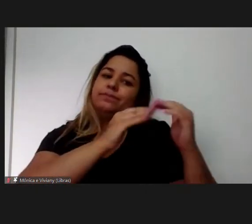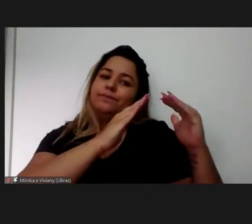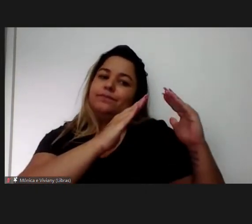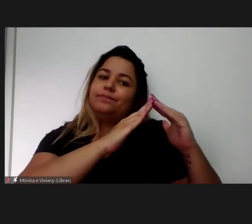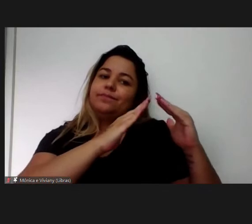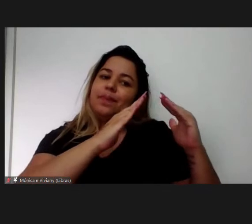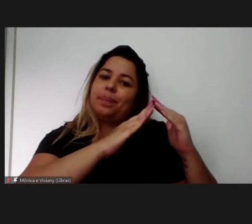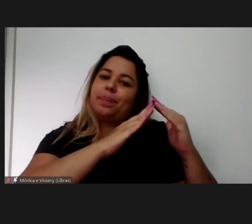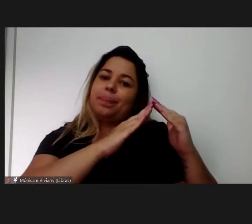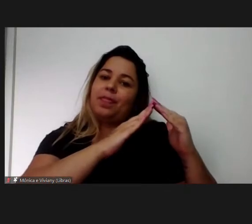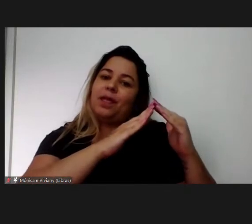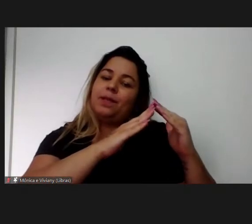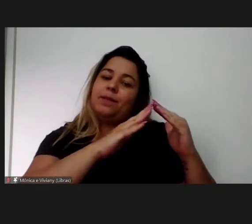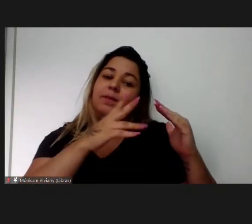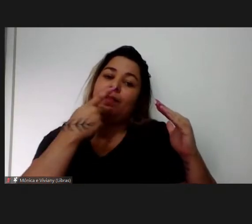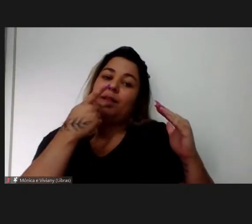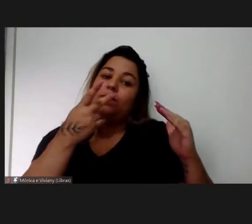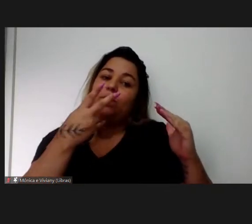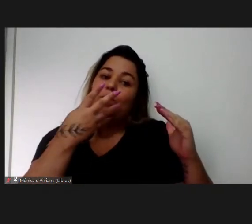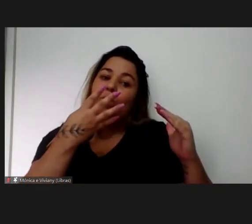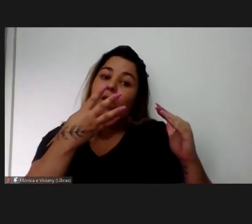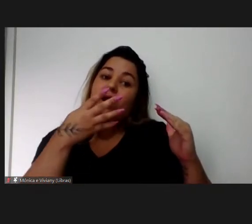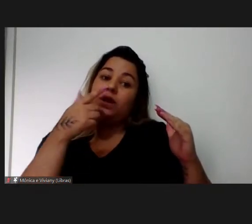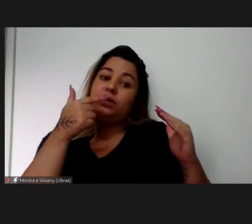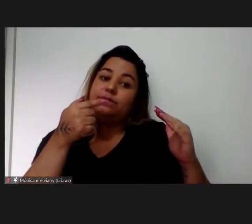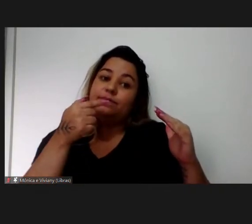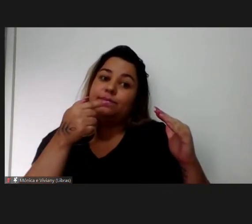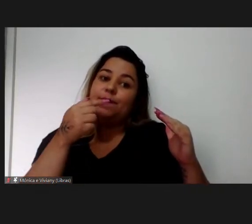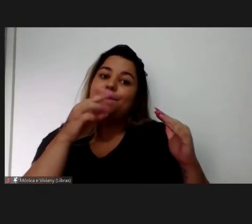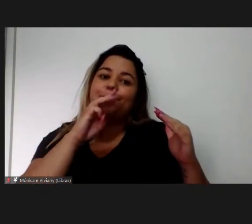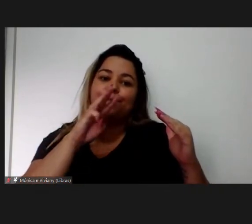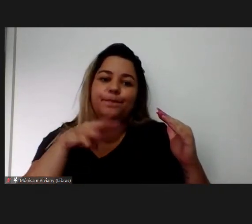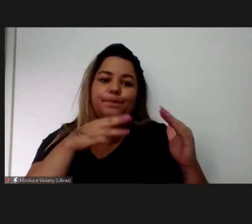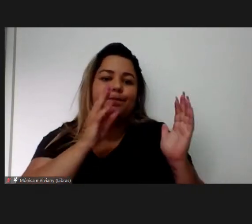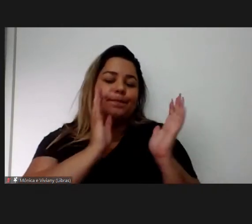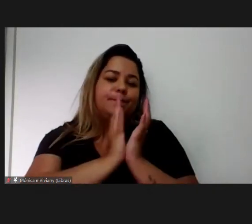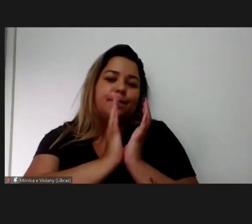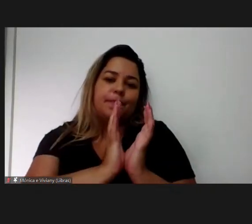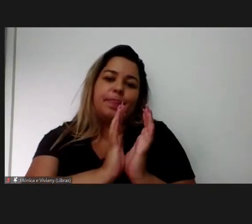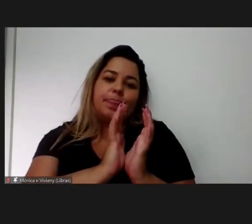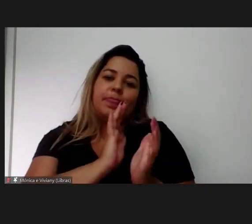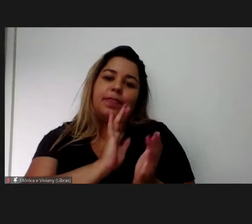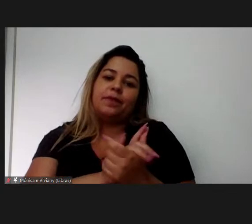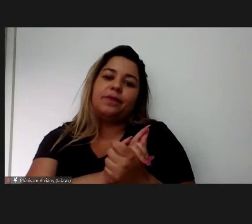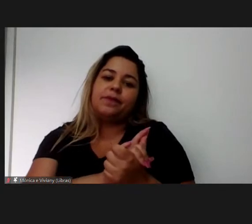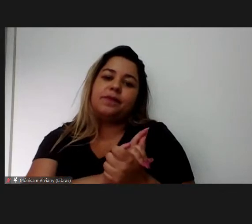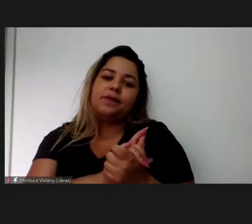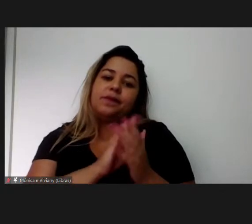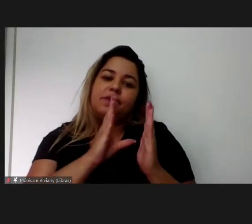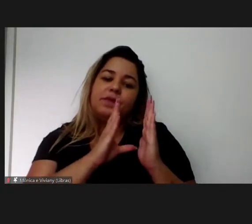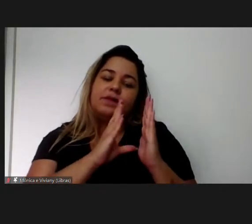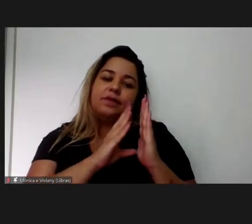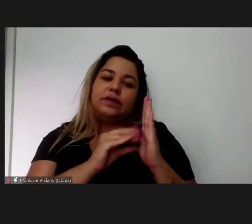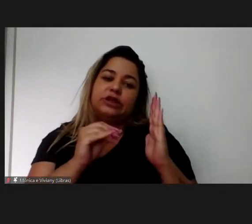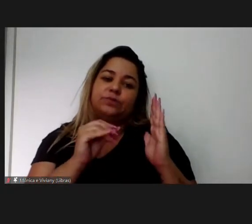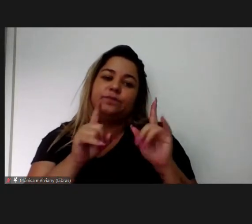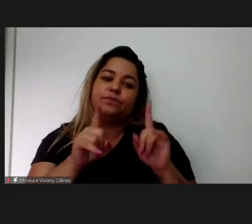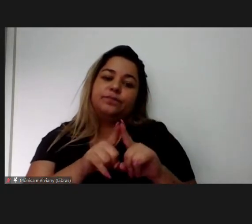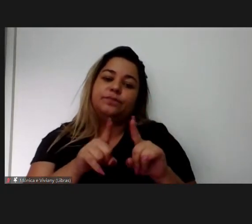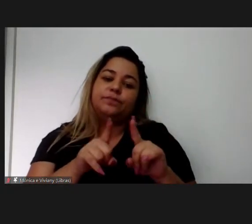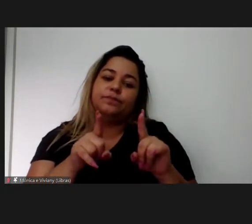people's houses. Now we're not said that we have 47,000 teams of health, families helpful. This is a